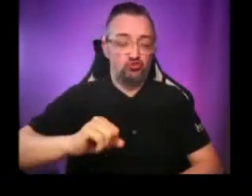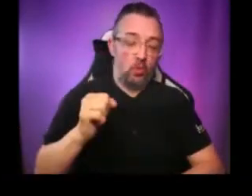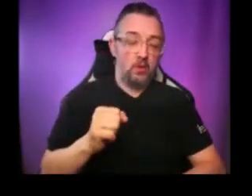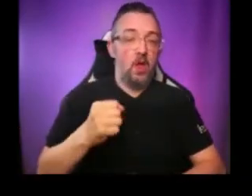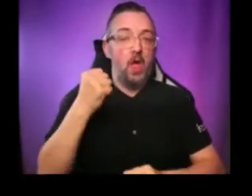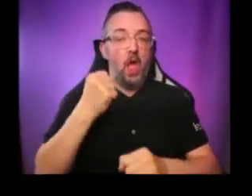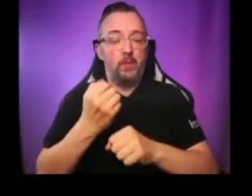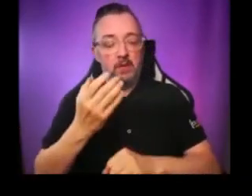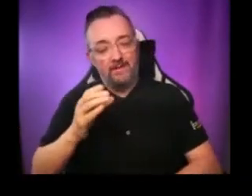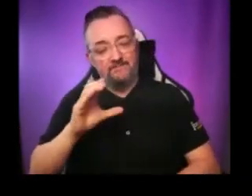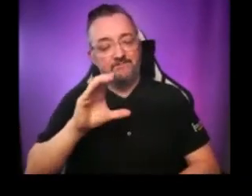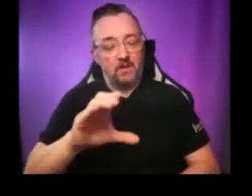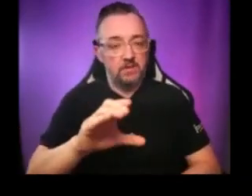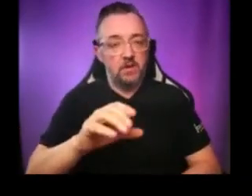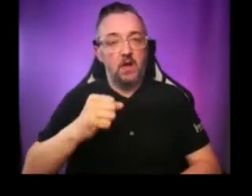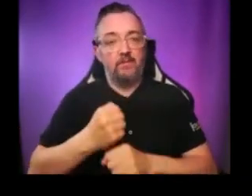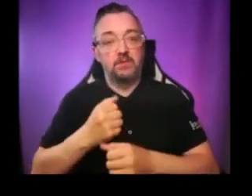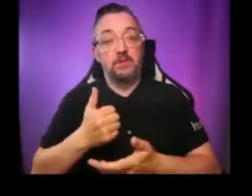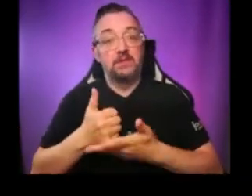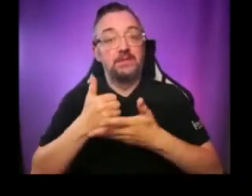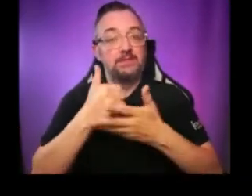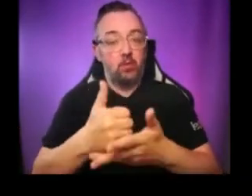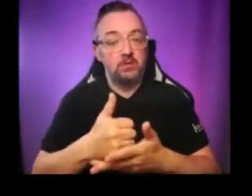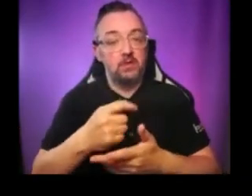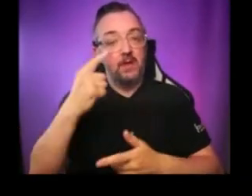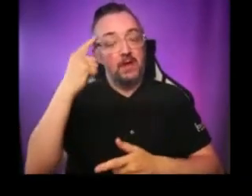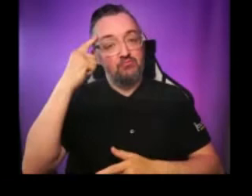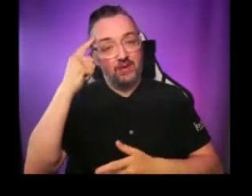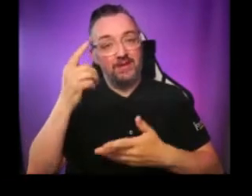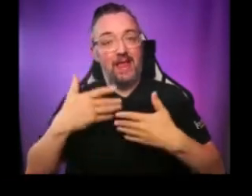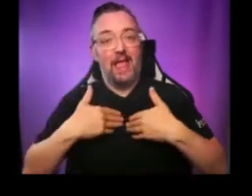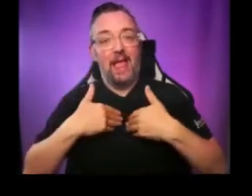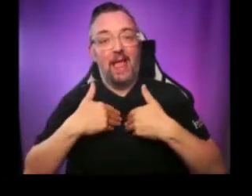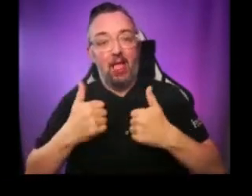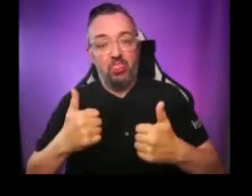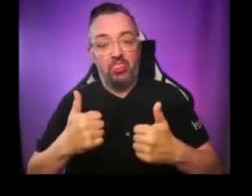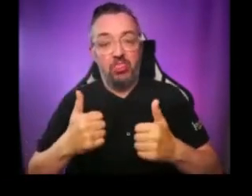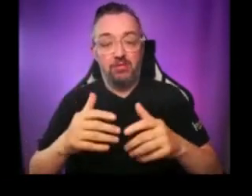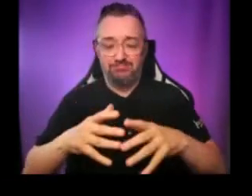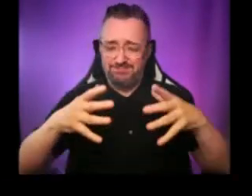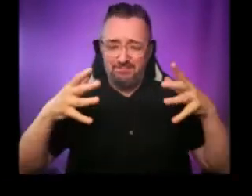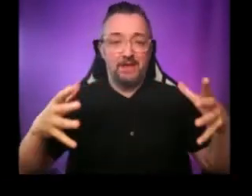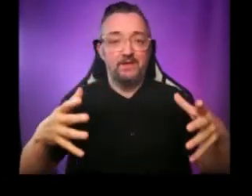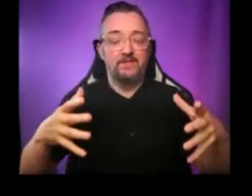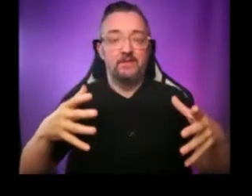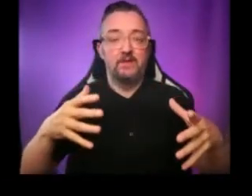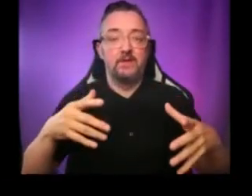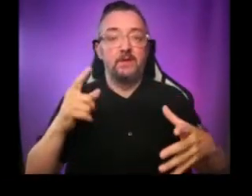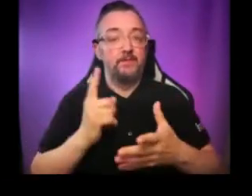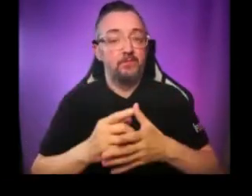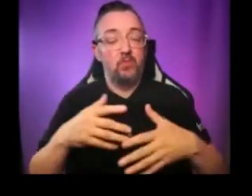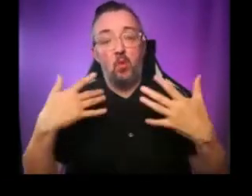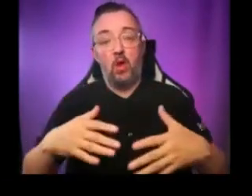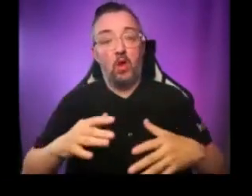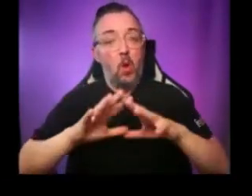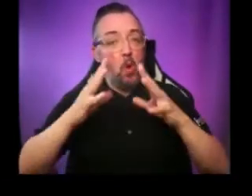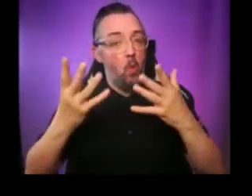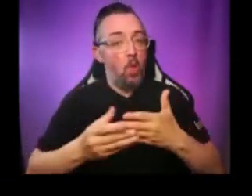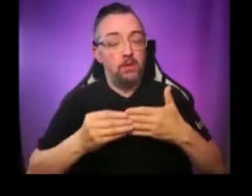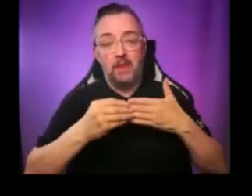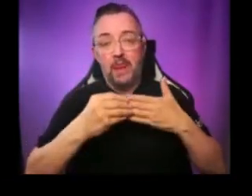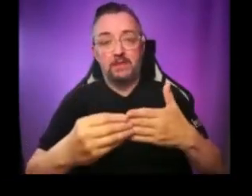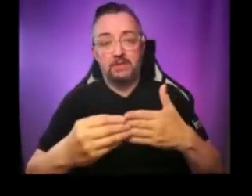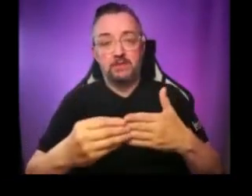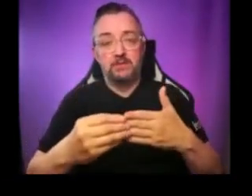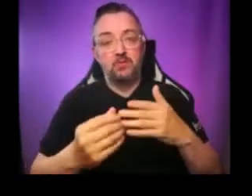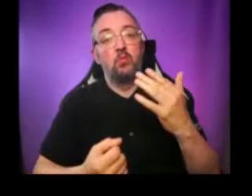government-funded, government-led, government-supported brain health initiative of this size and scale. It's a truly world-leading opportunity for us,